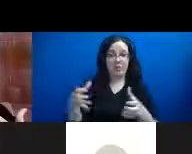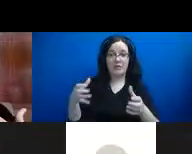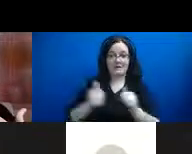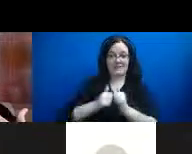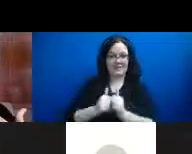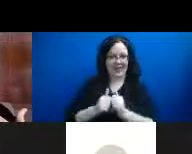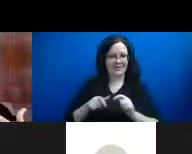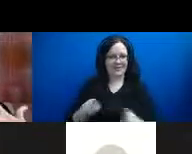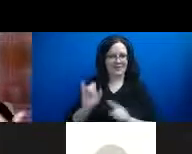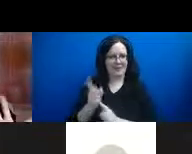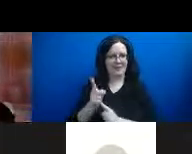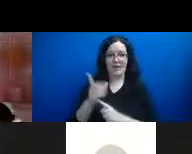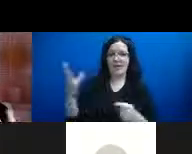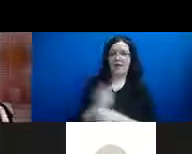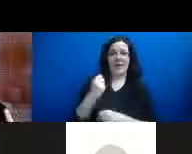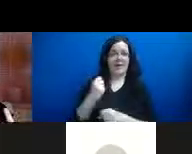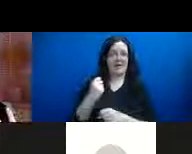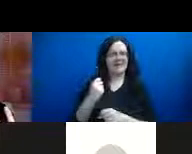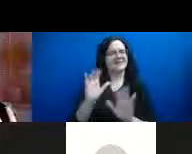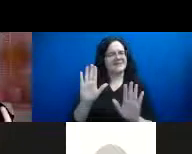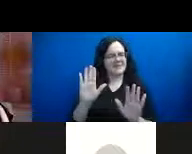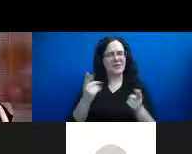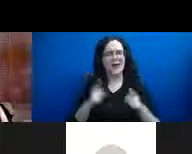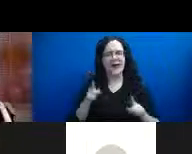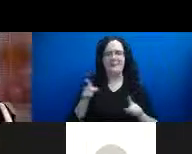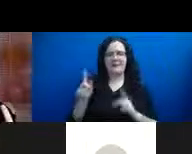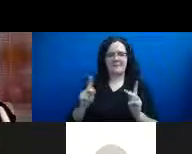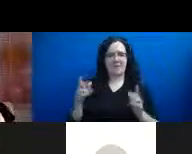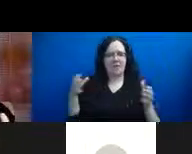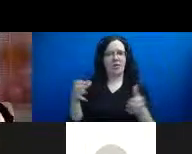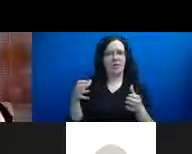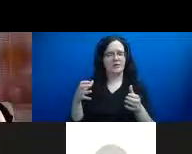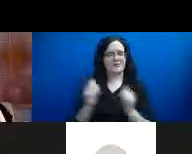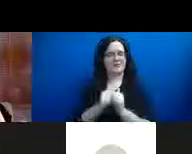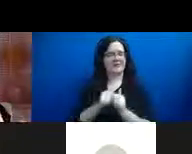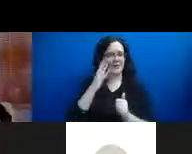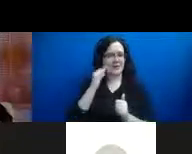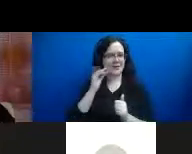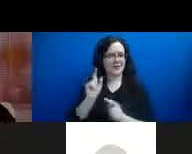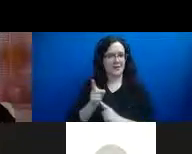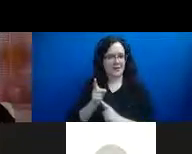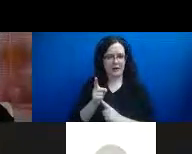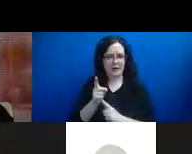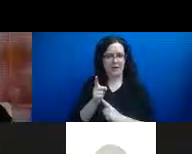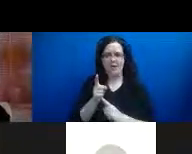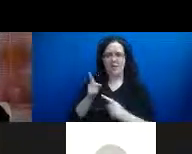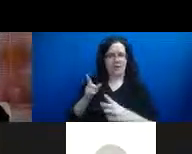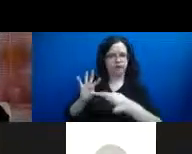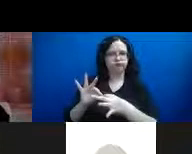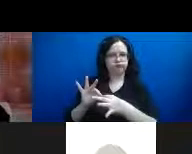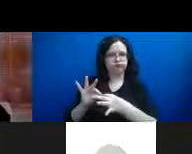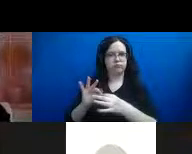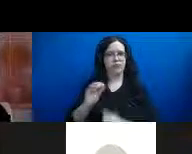moment. So when people are together in a moment, there's a connection that's created.